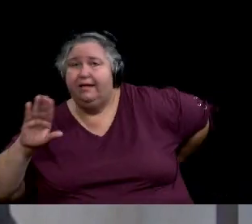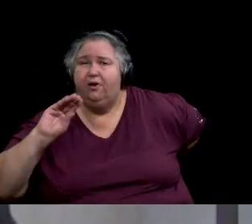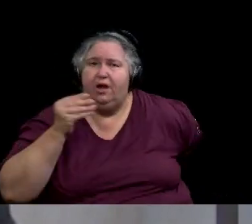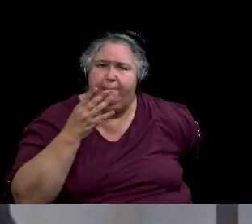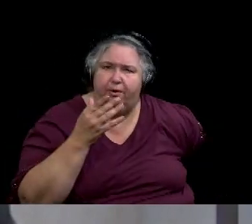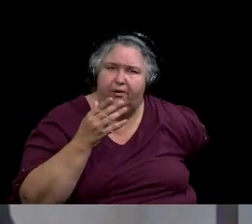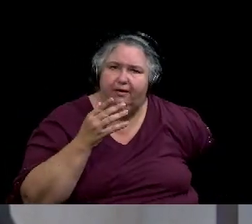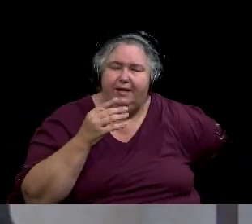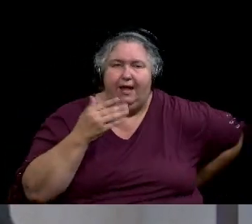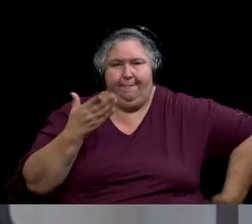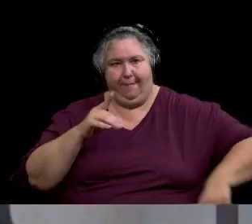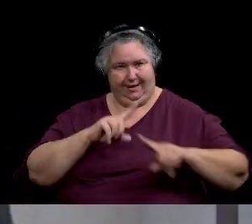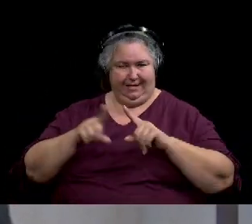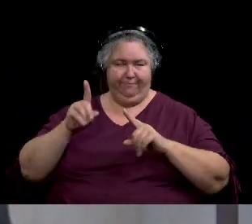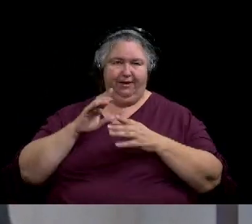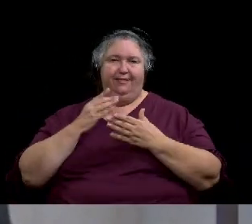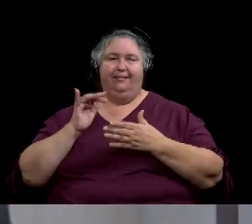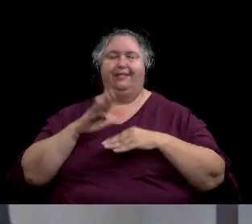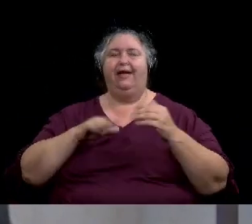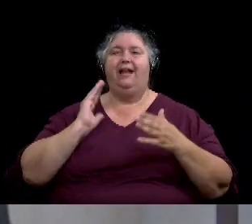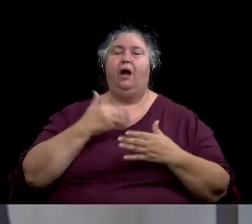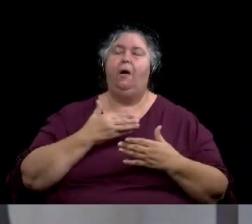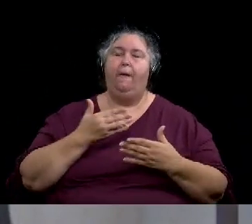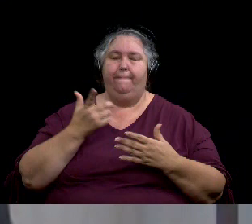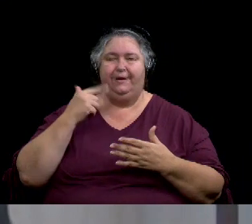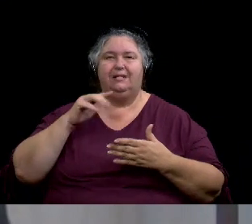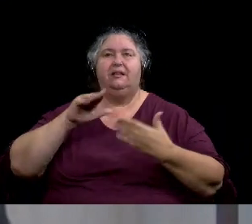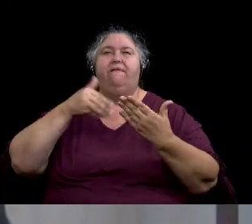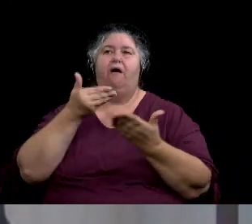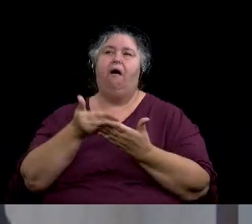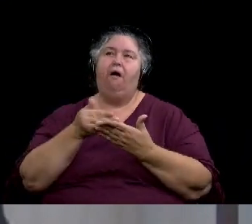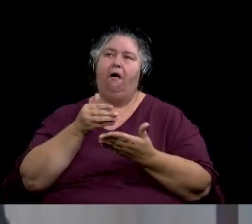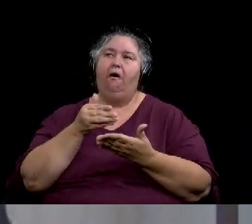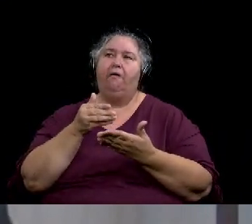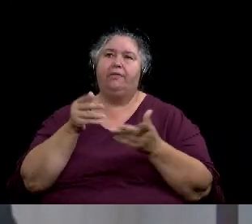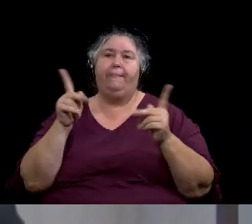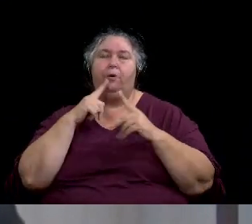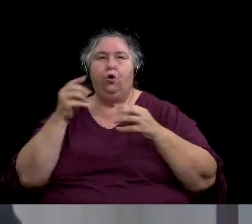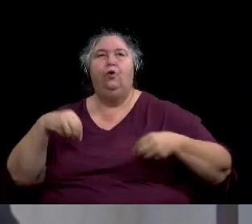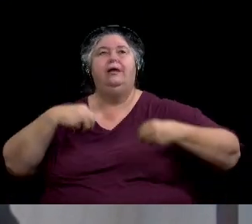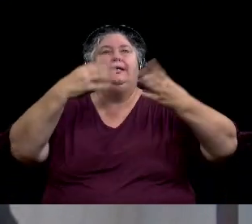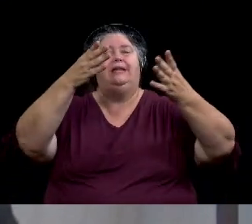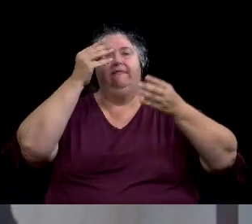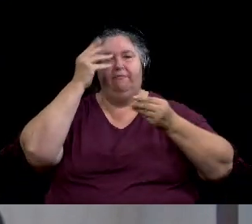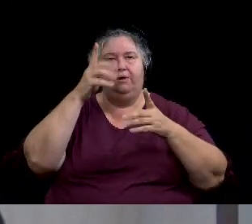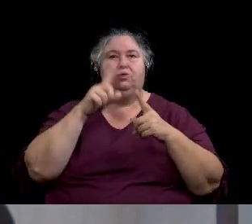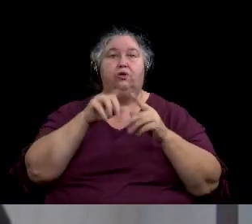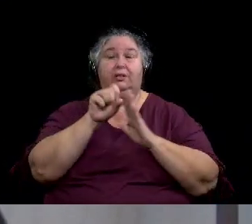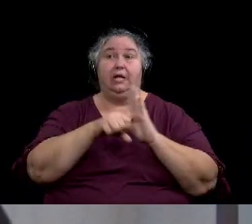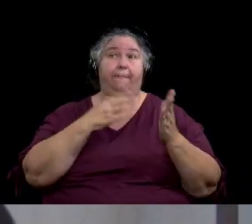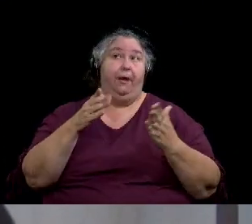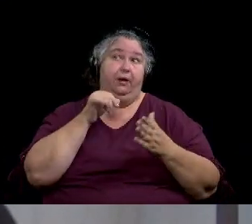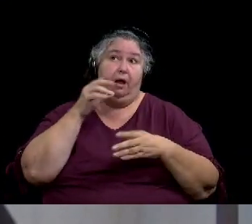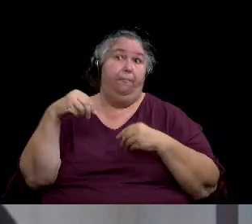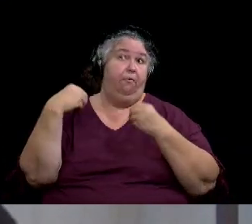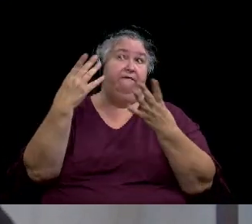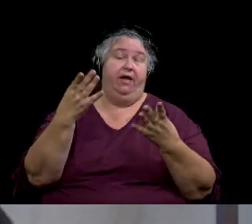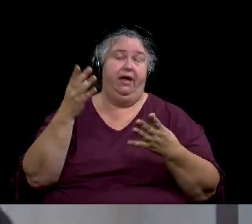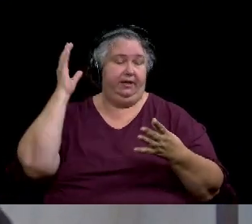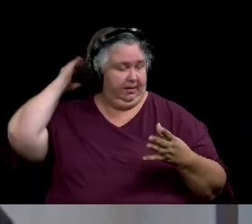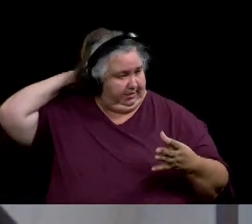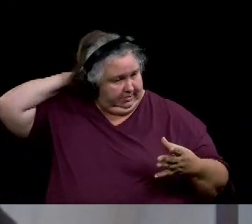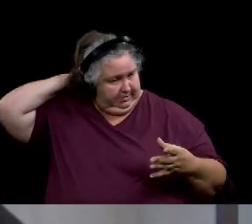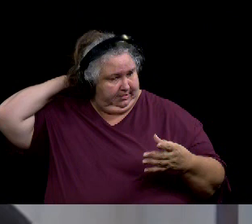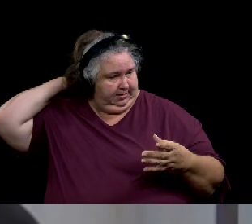because maybe all the entities that provide the information to the state may not be providing it in the